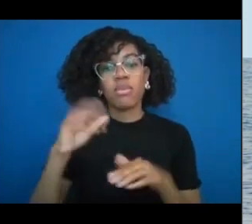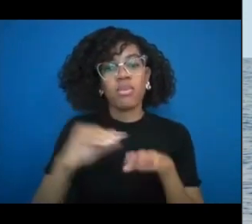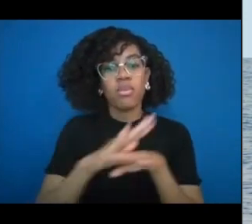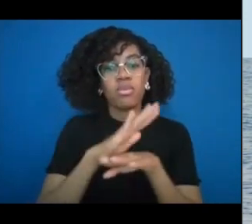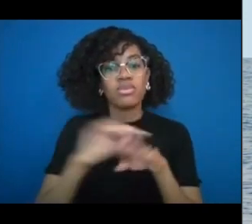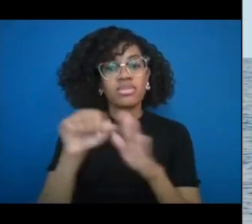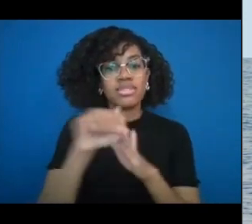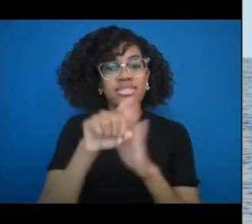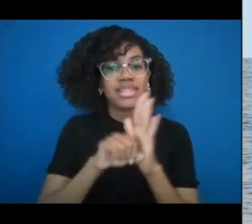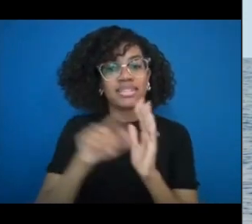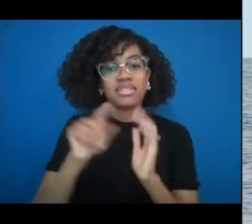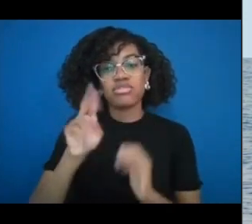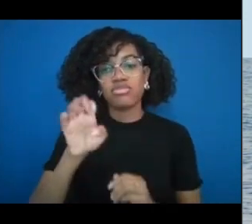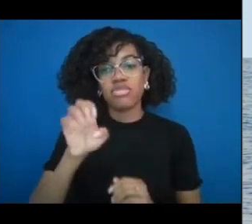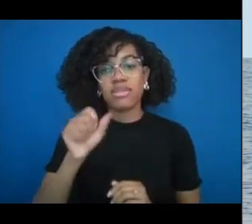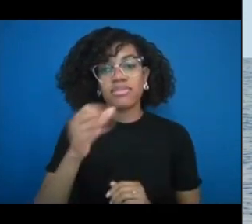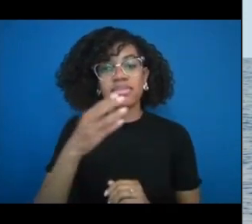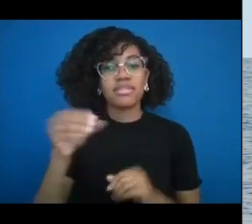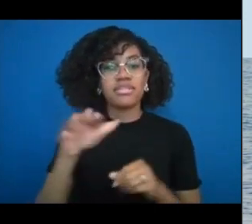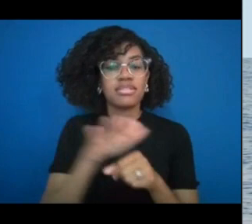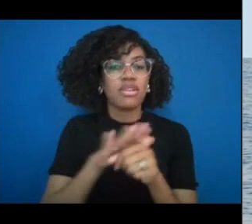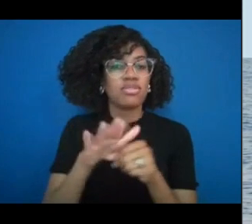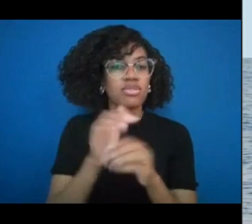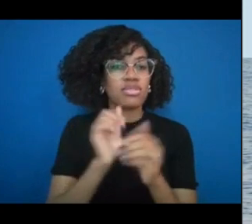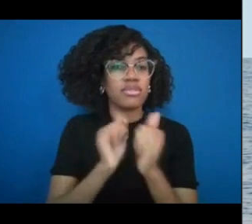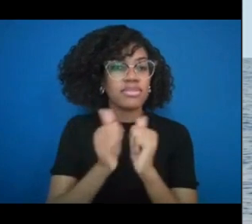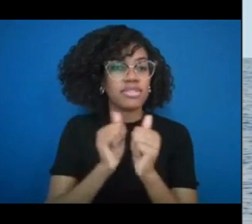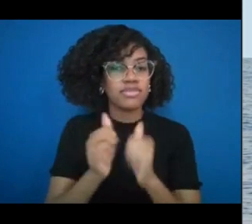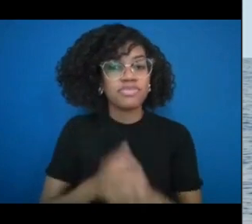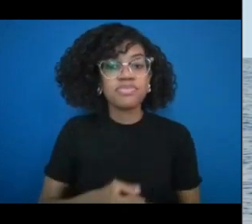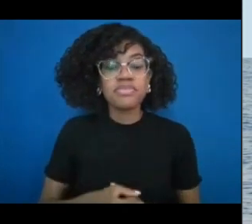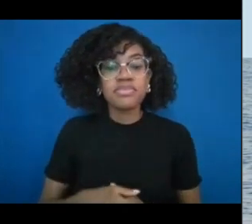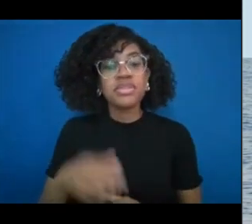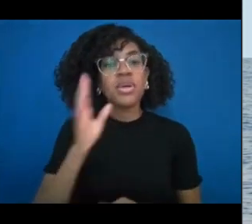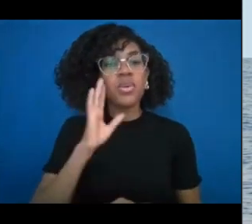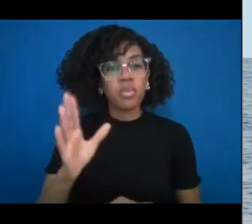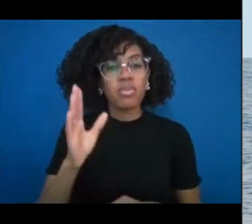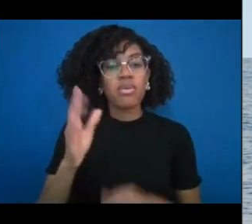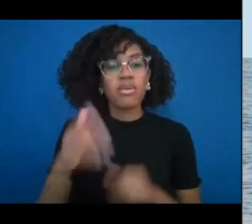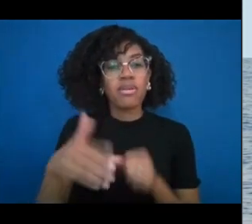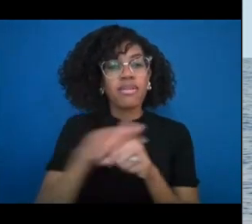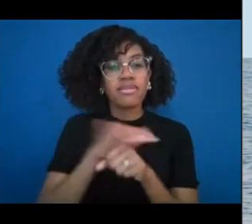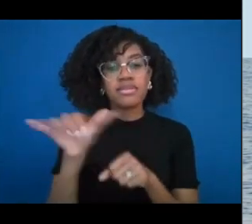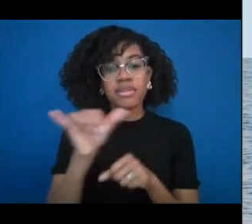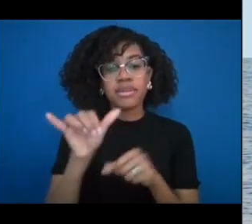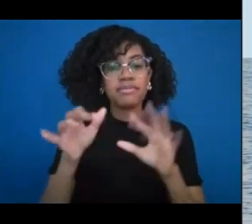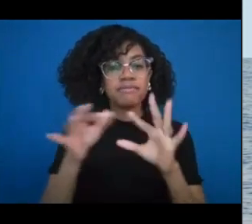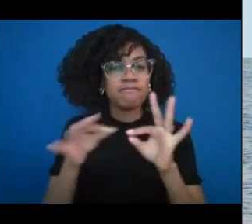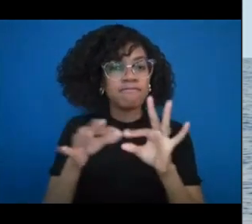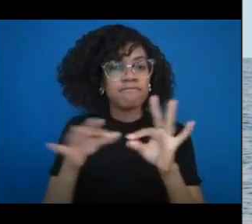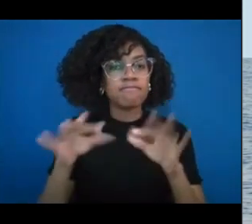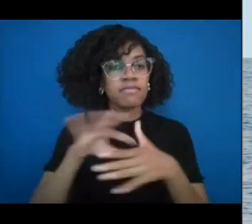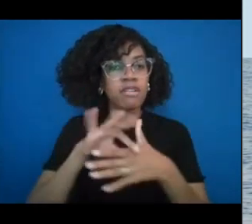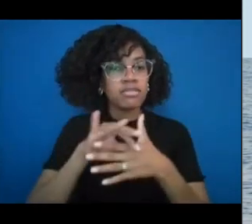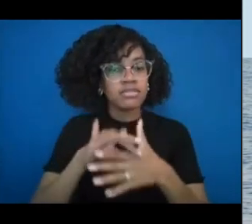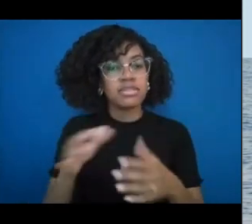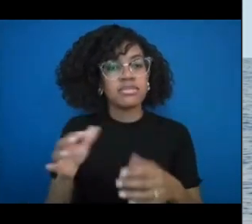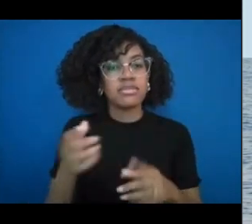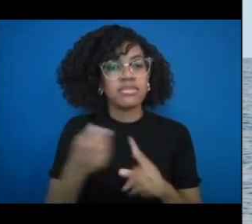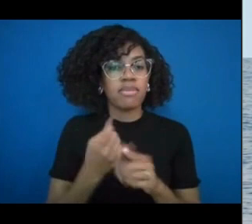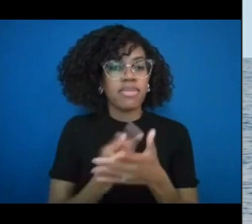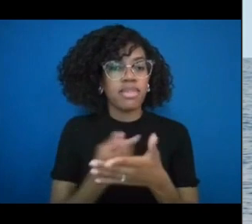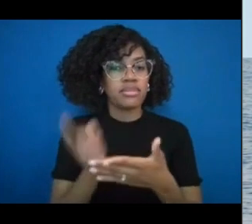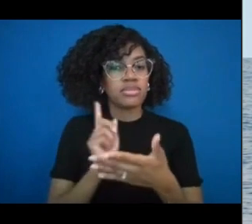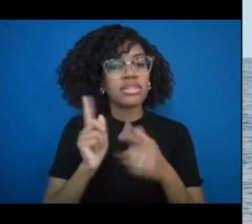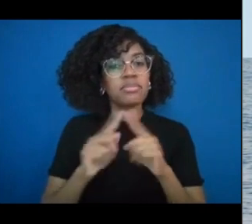This is, we'll cover the same material as the one held last week, but we wanted to give